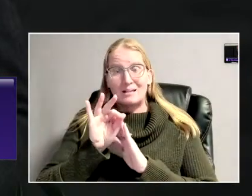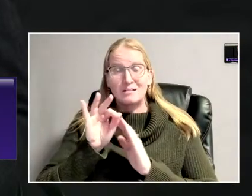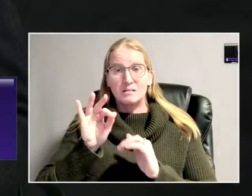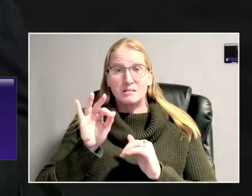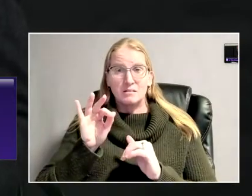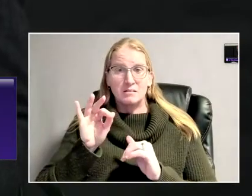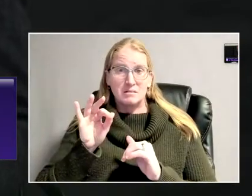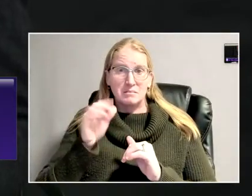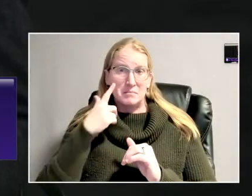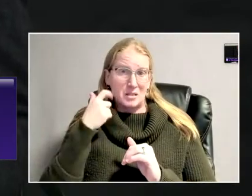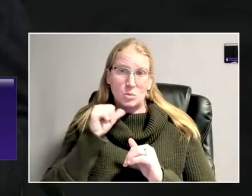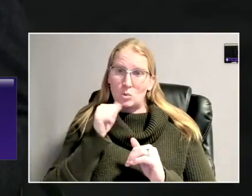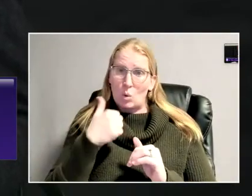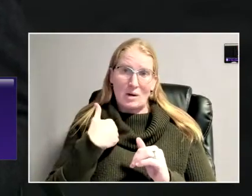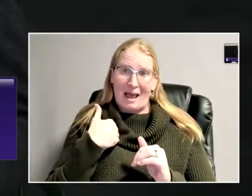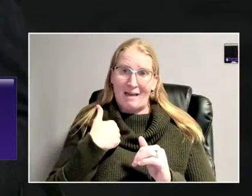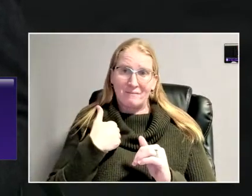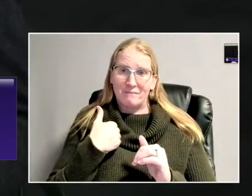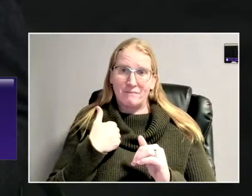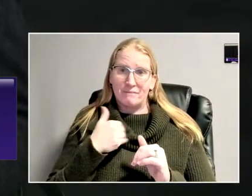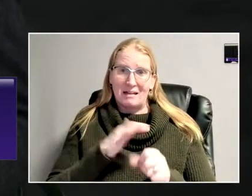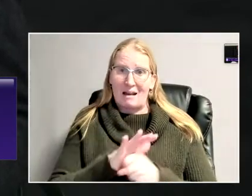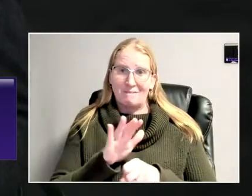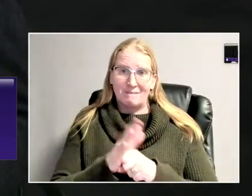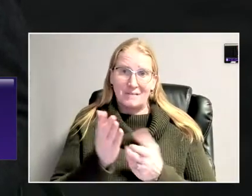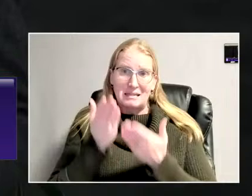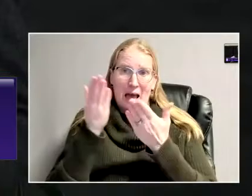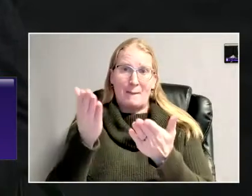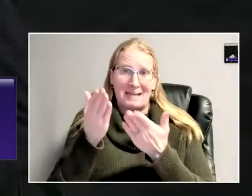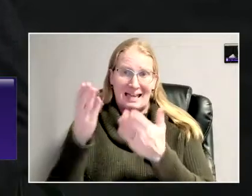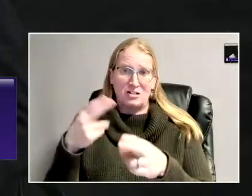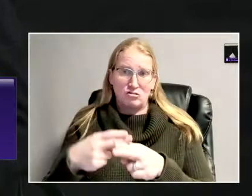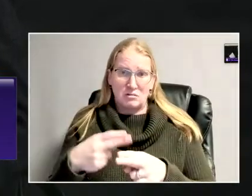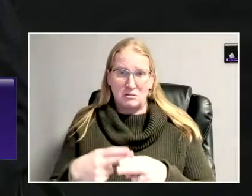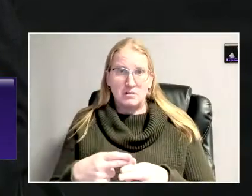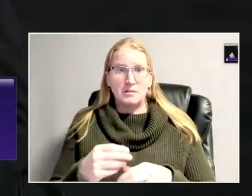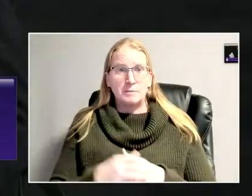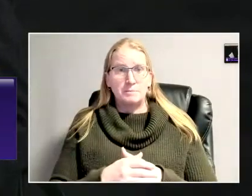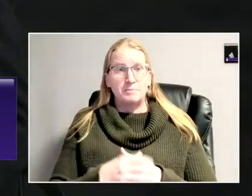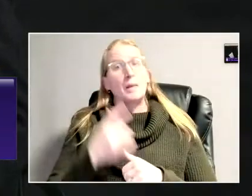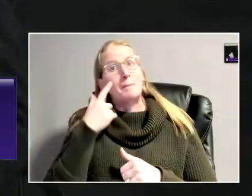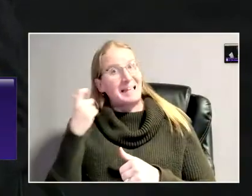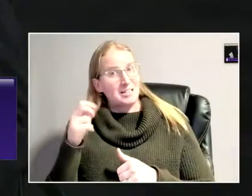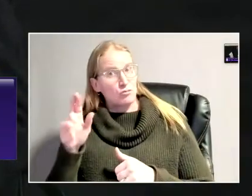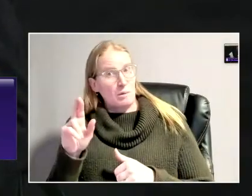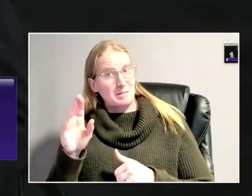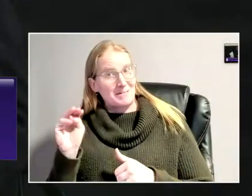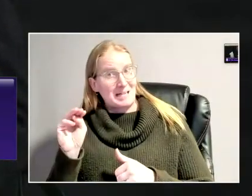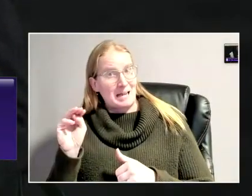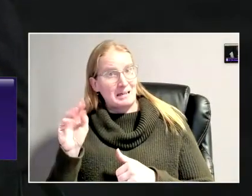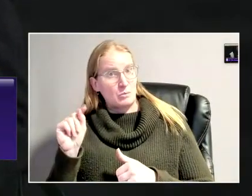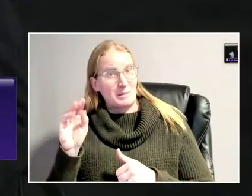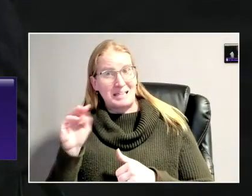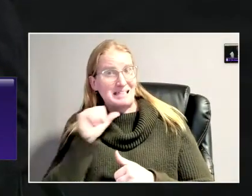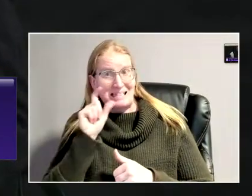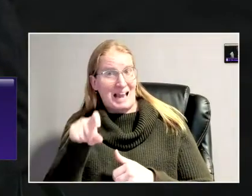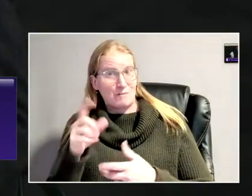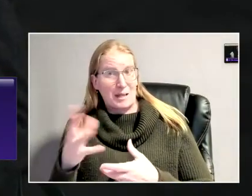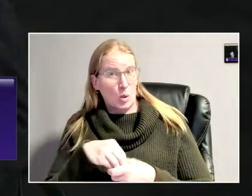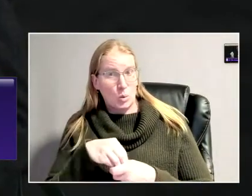uh three more three or four more nominations because it's a representative town meeting committee it doesn't need to be included in the